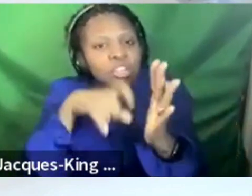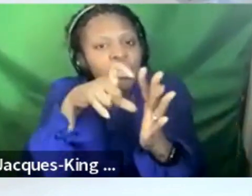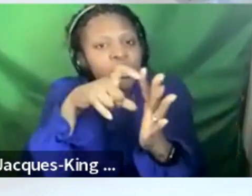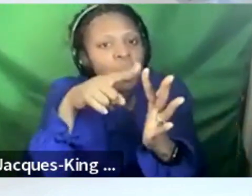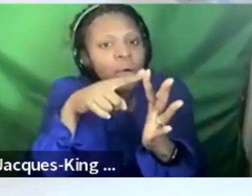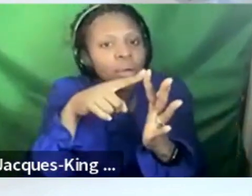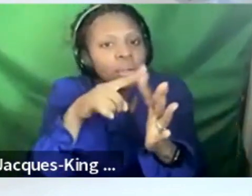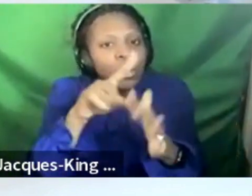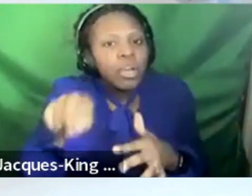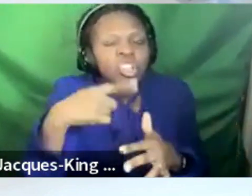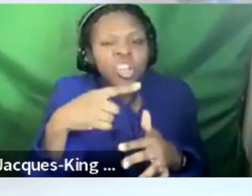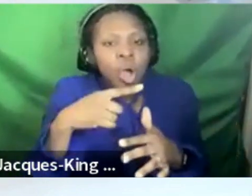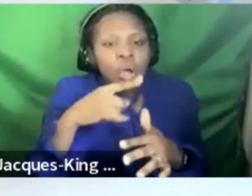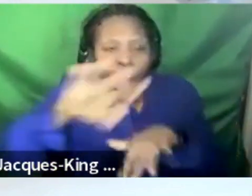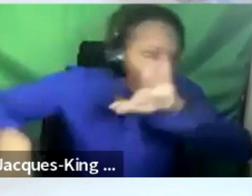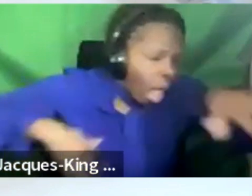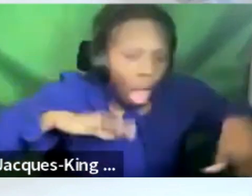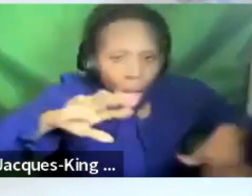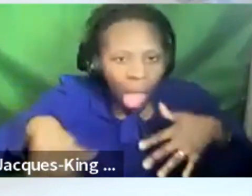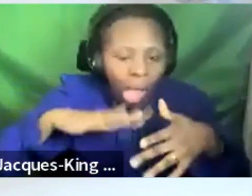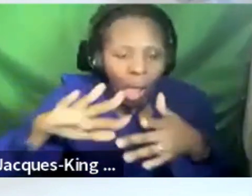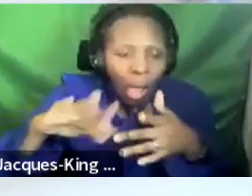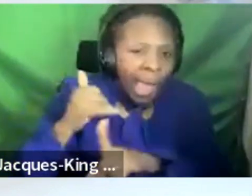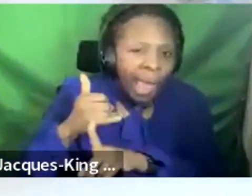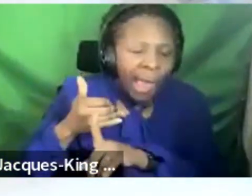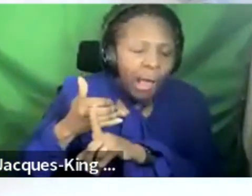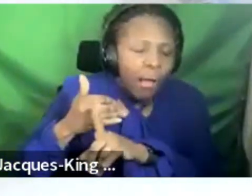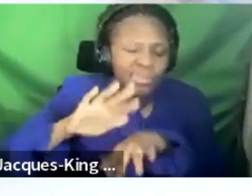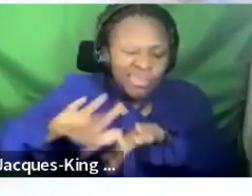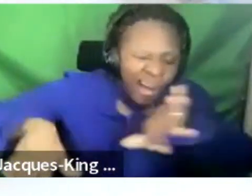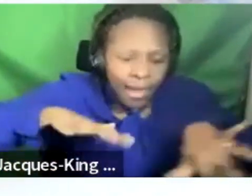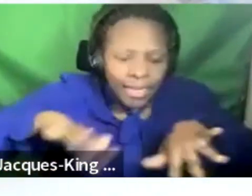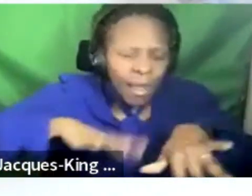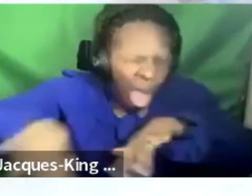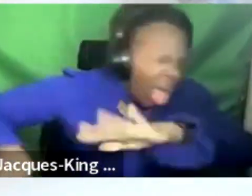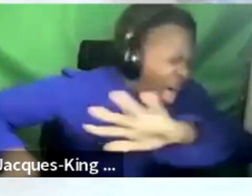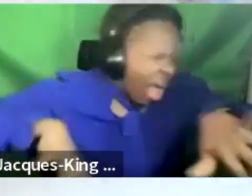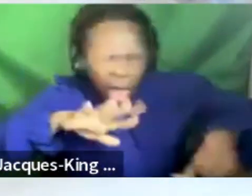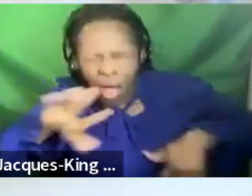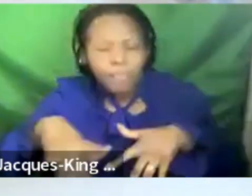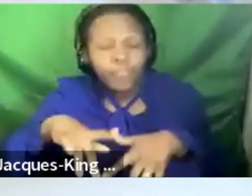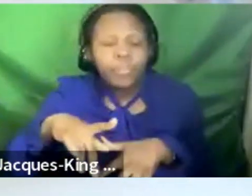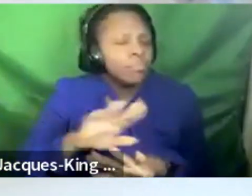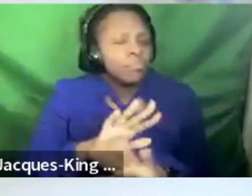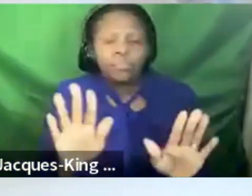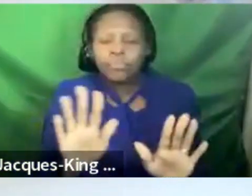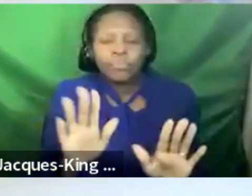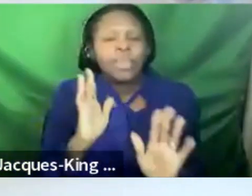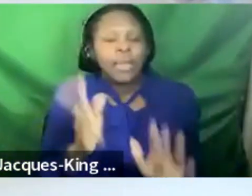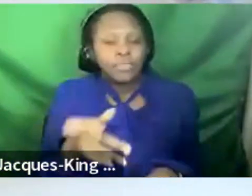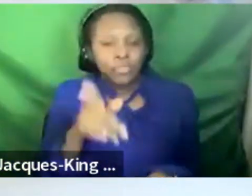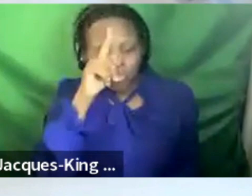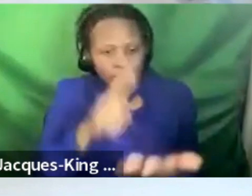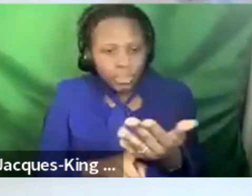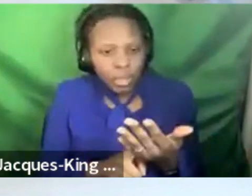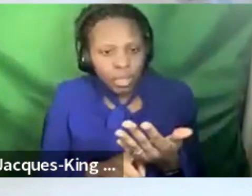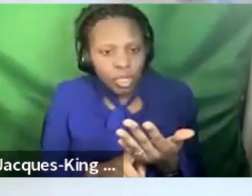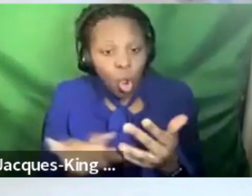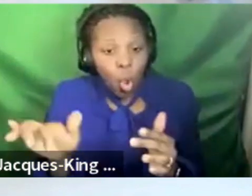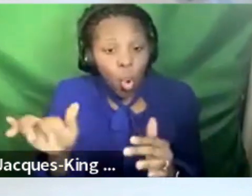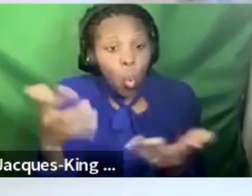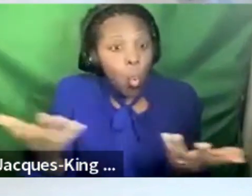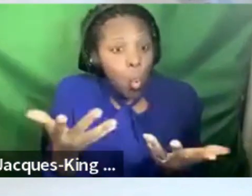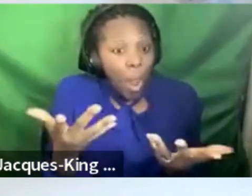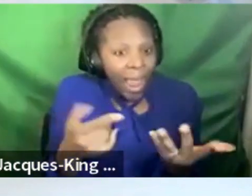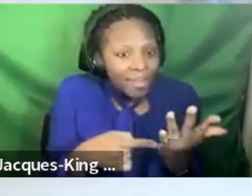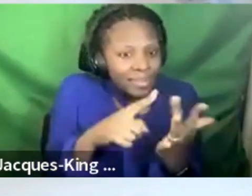want to choose the tide that will take you, you cannot go a swim against a sea tide. You can't. So you have to decide which